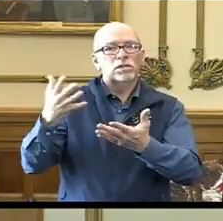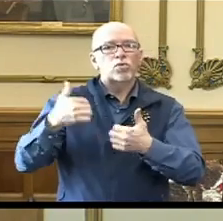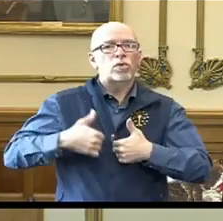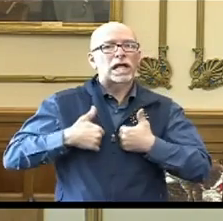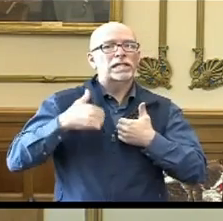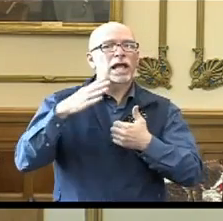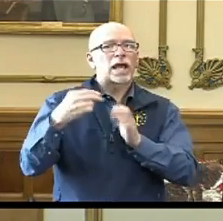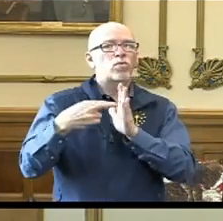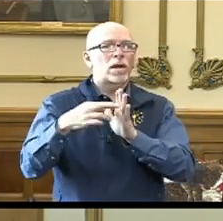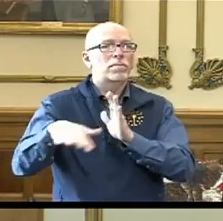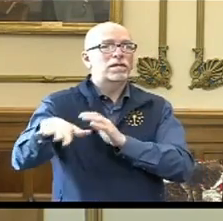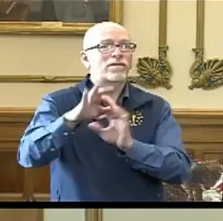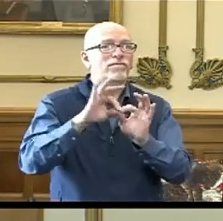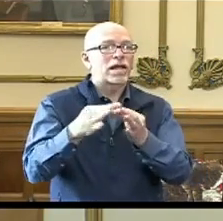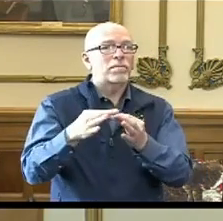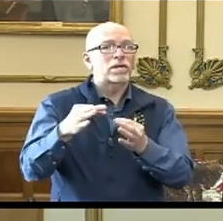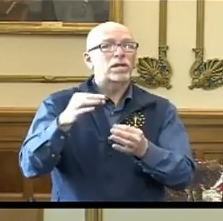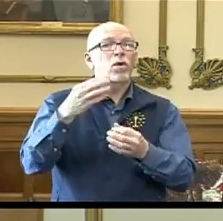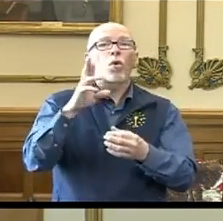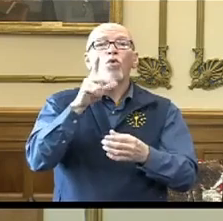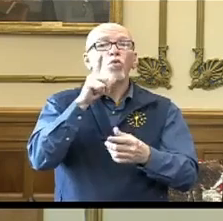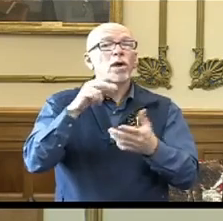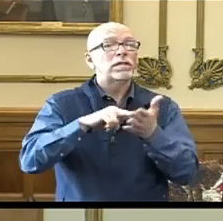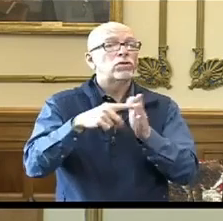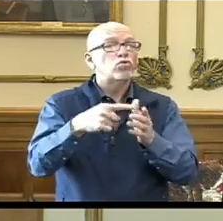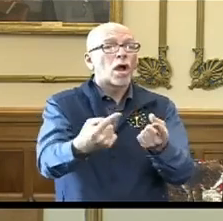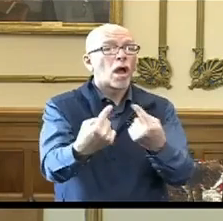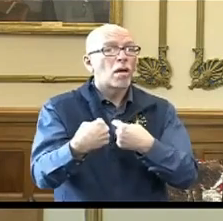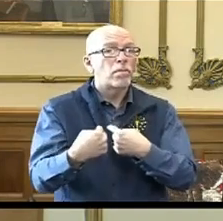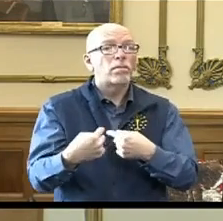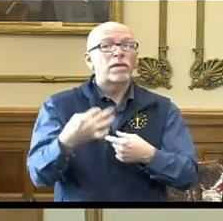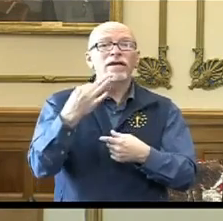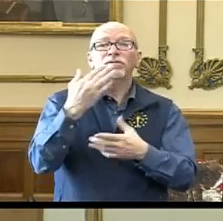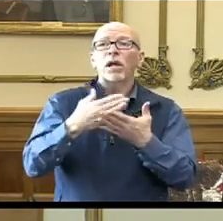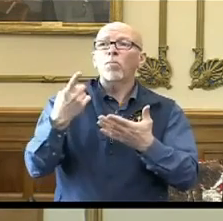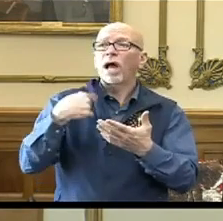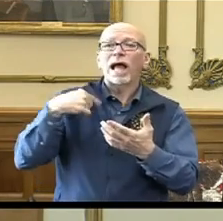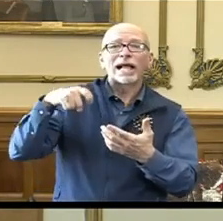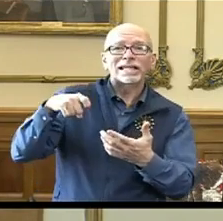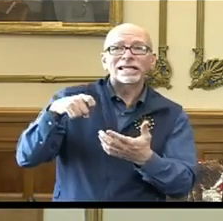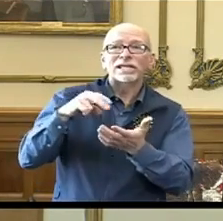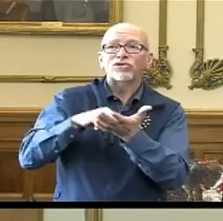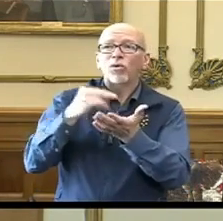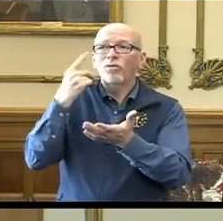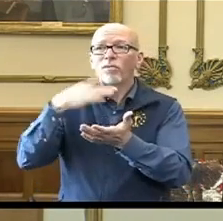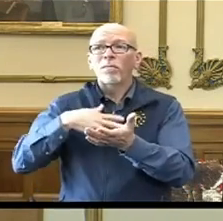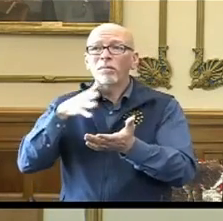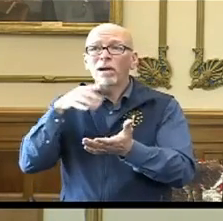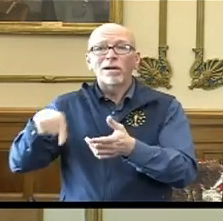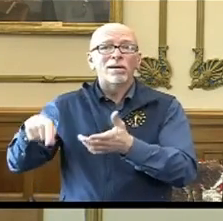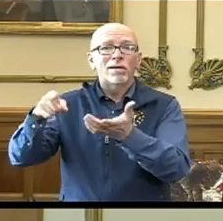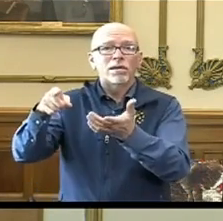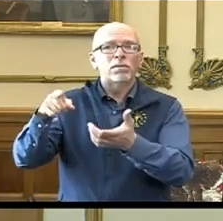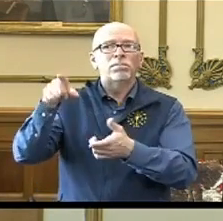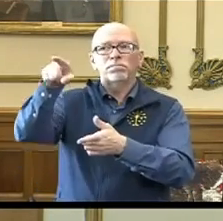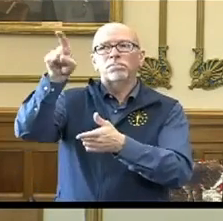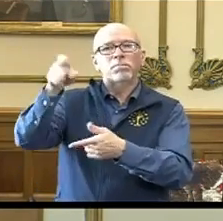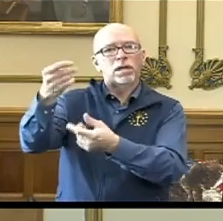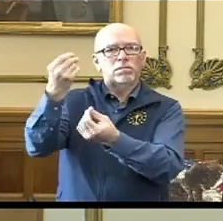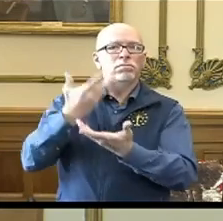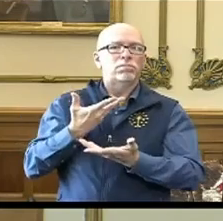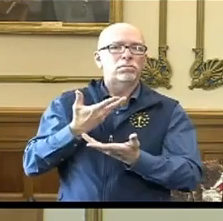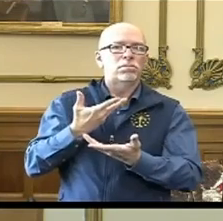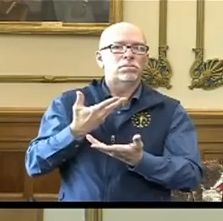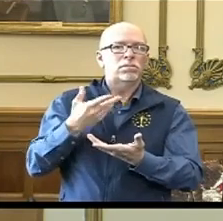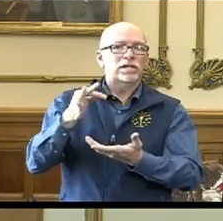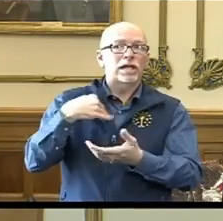know who are planning on coming to that facility. So if somebody was looking for a long-term care facility, they would have an obligation to let them know whether or